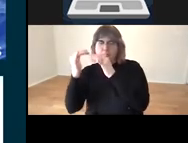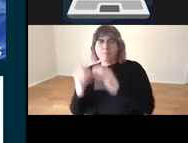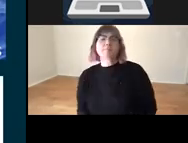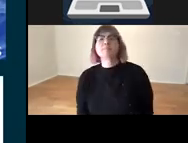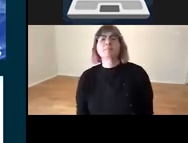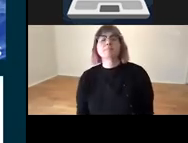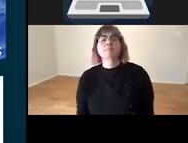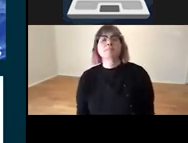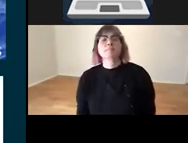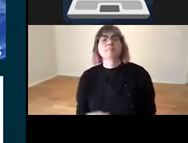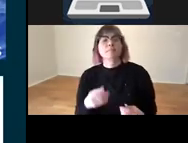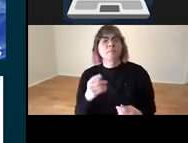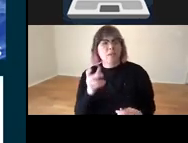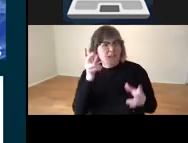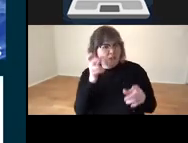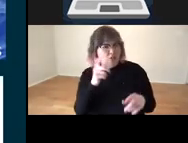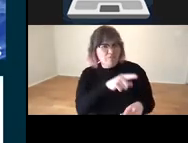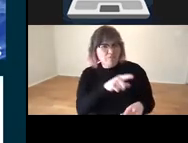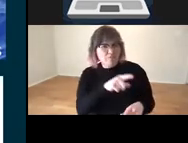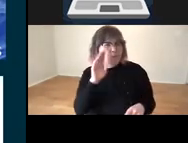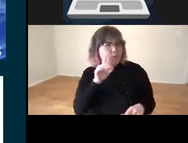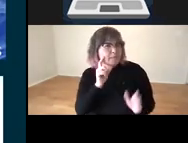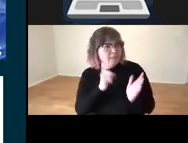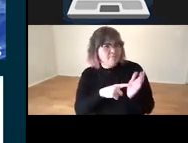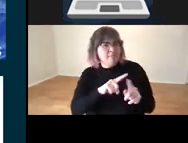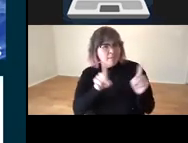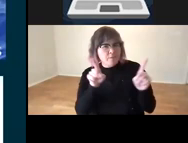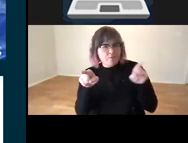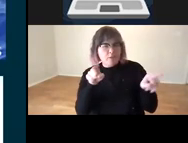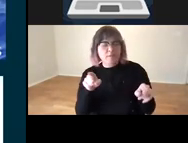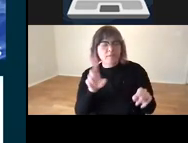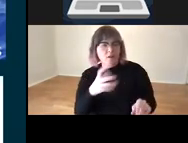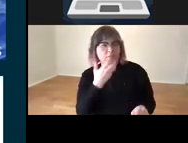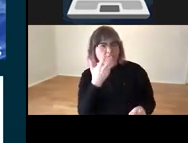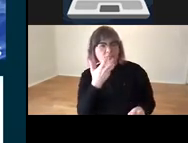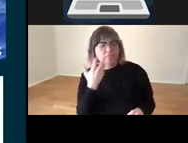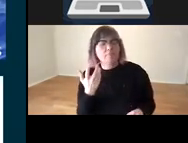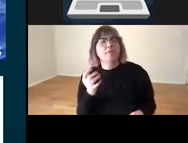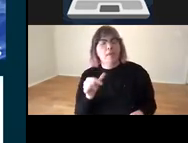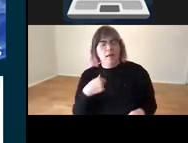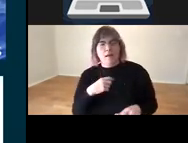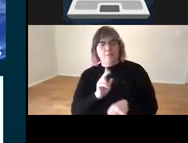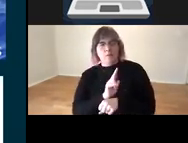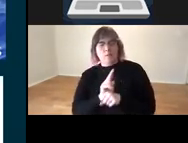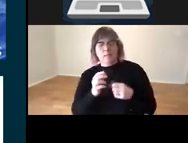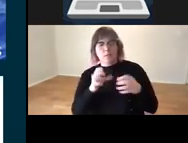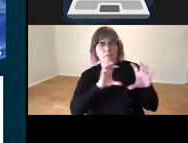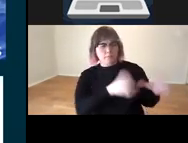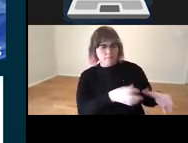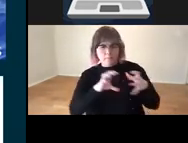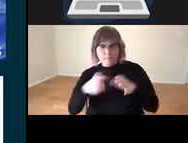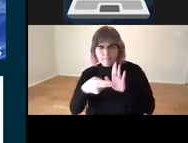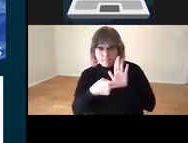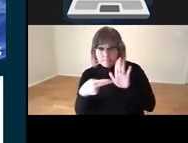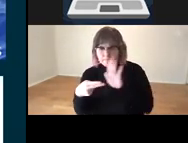These species, even just hearing them, you can hear that there are some differences in their vocalizations. And that's what I'm using to really classify these animals and